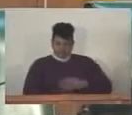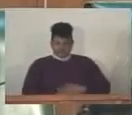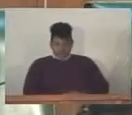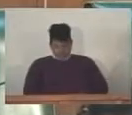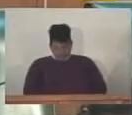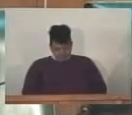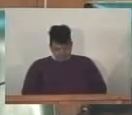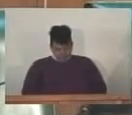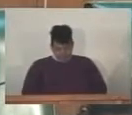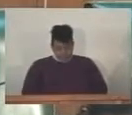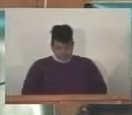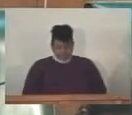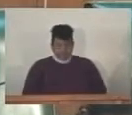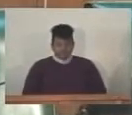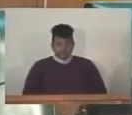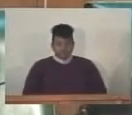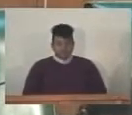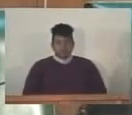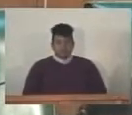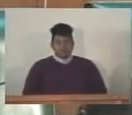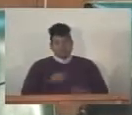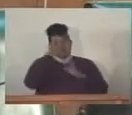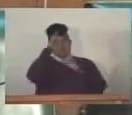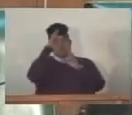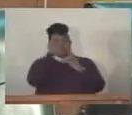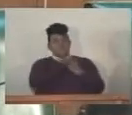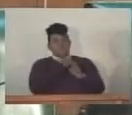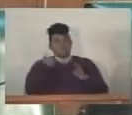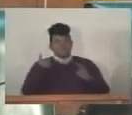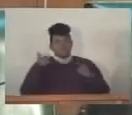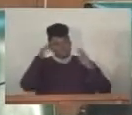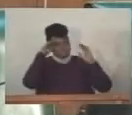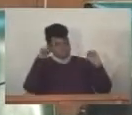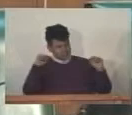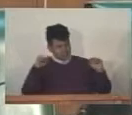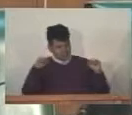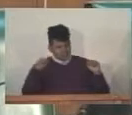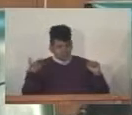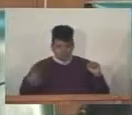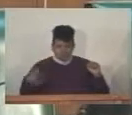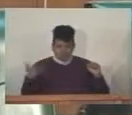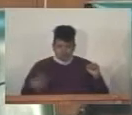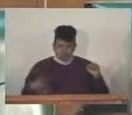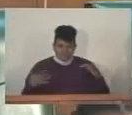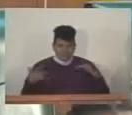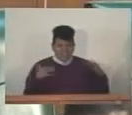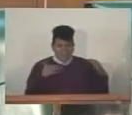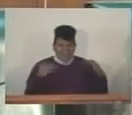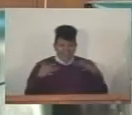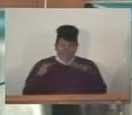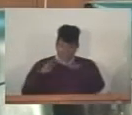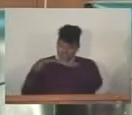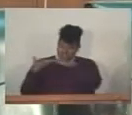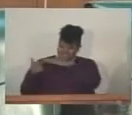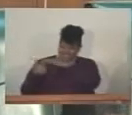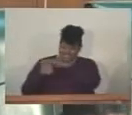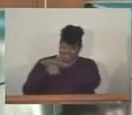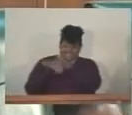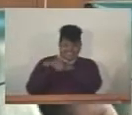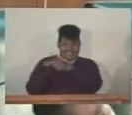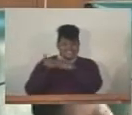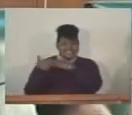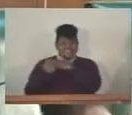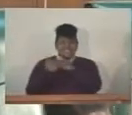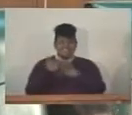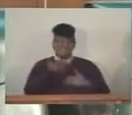members, there's a scourge of violence across our country. and we have to